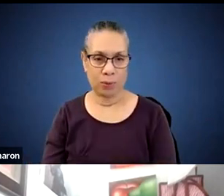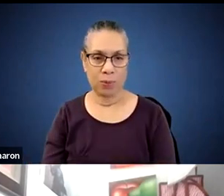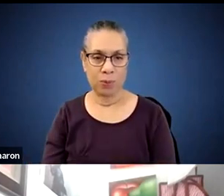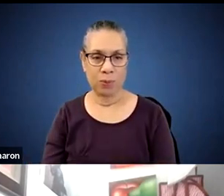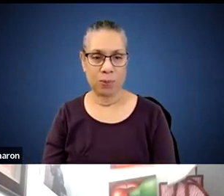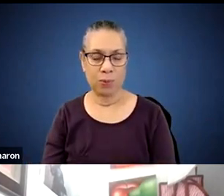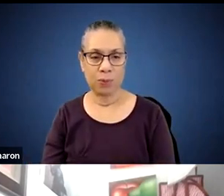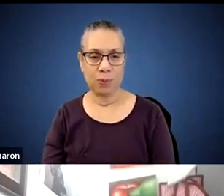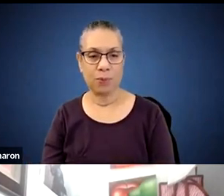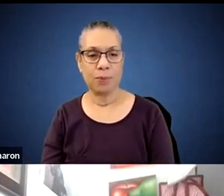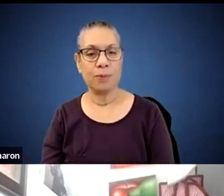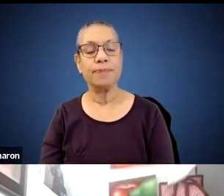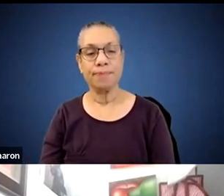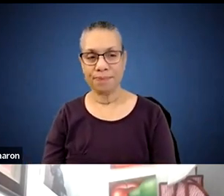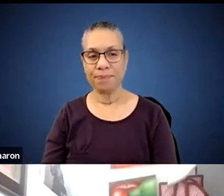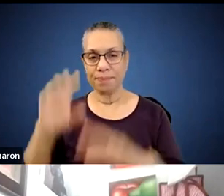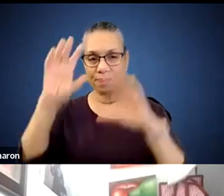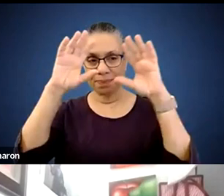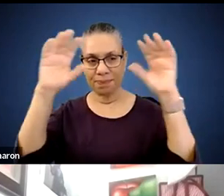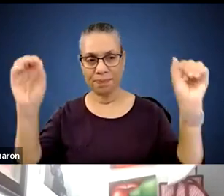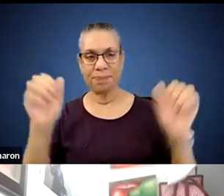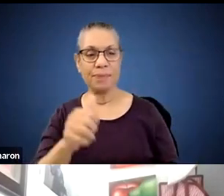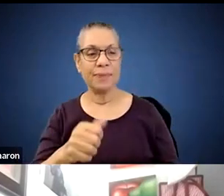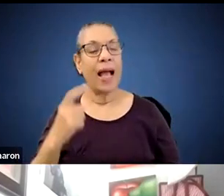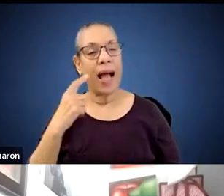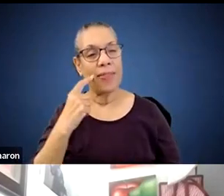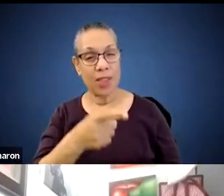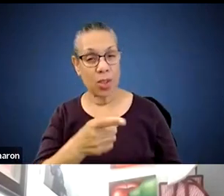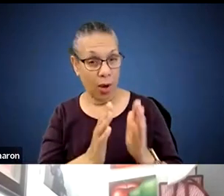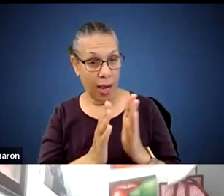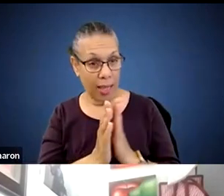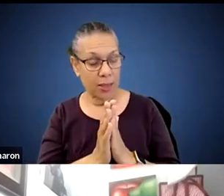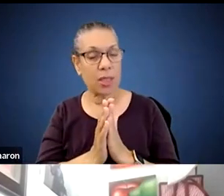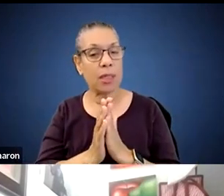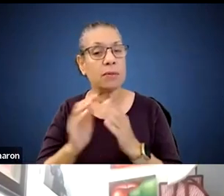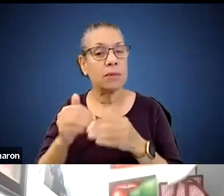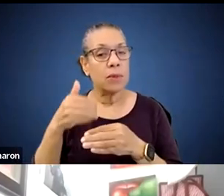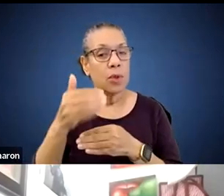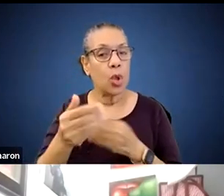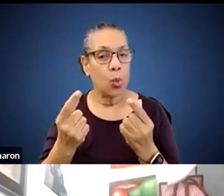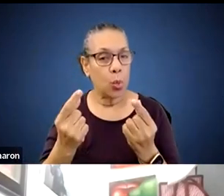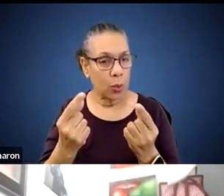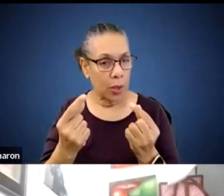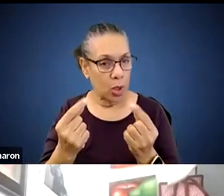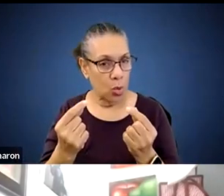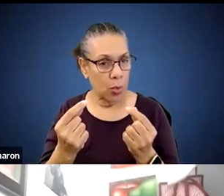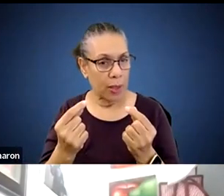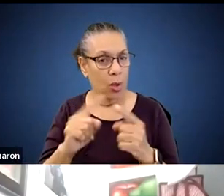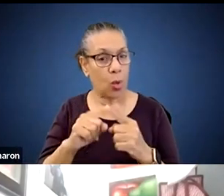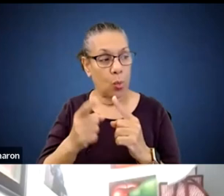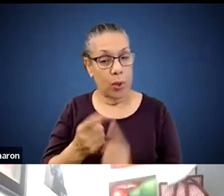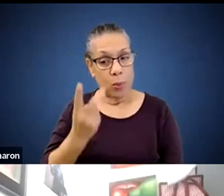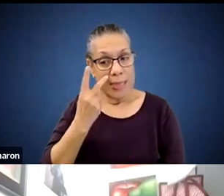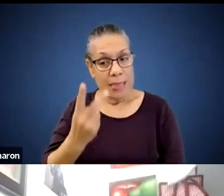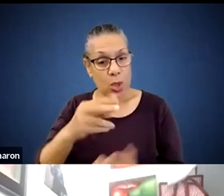uh sure so I think um I think I think you're asking what steps are we taking proactively when we see